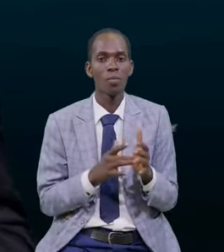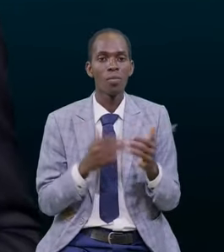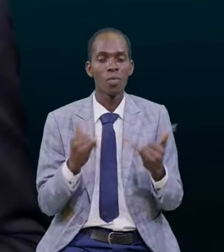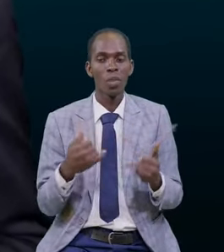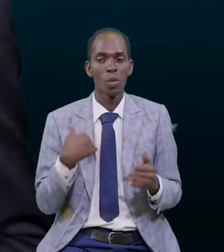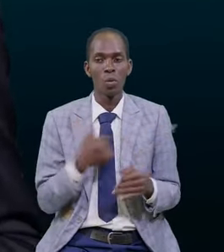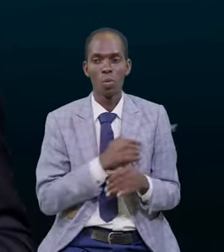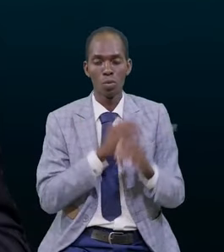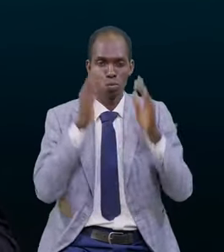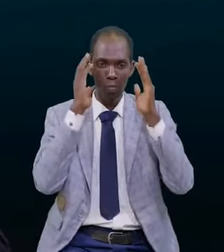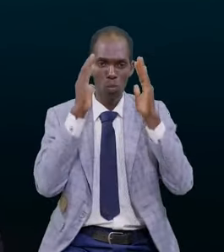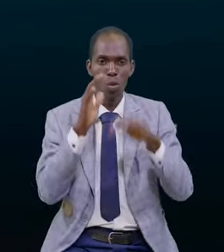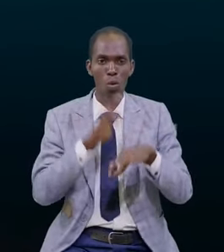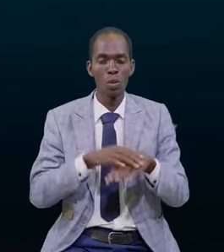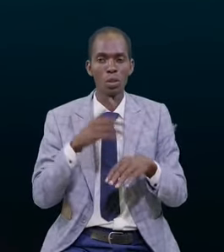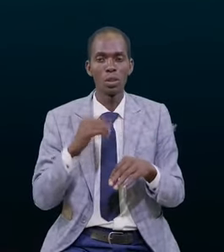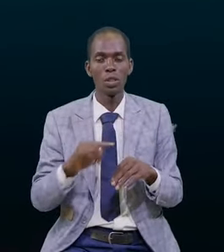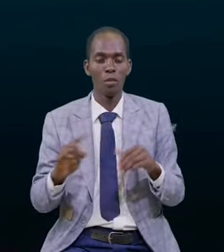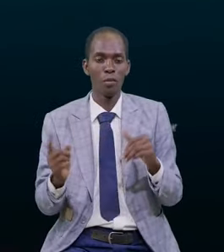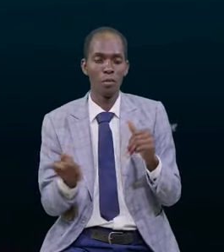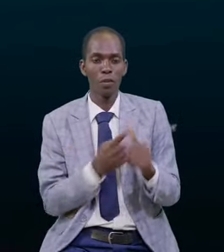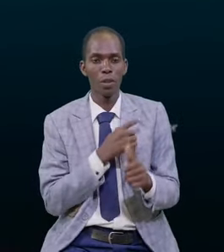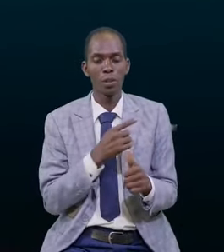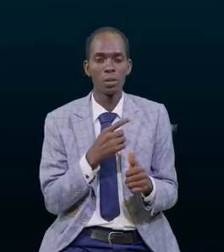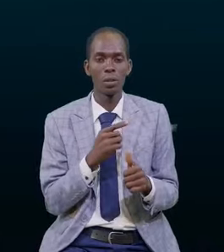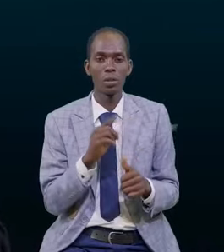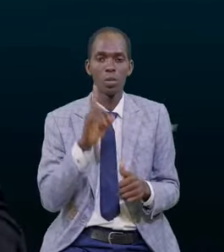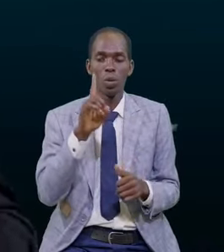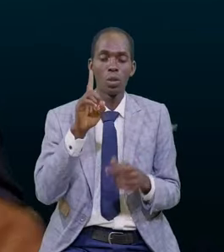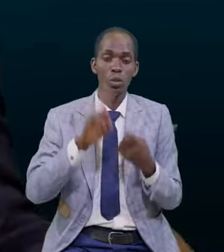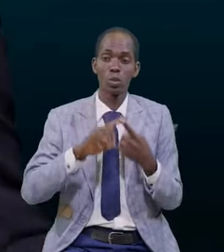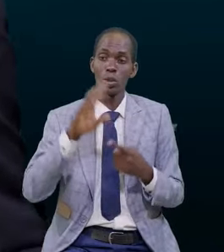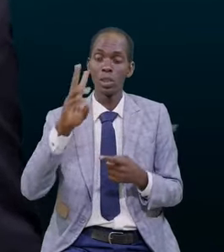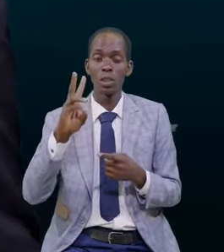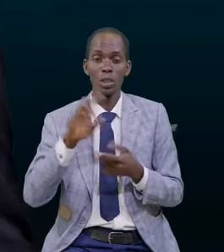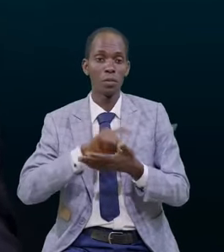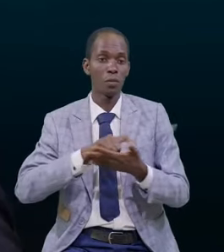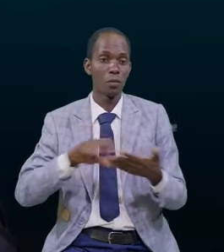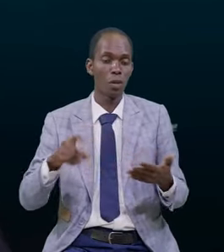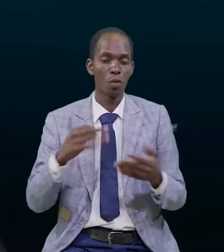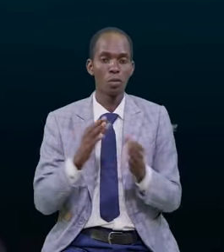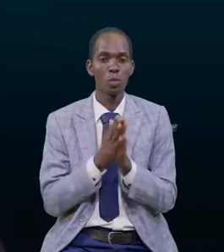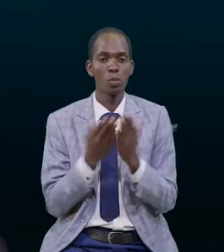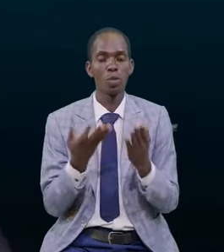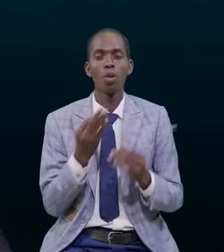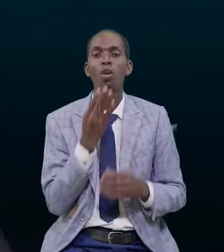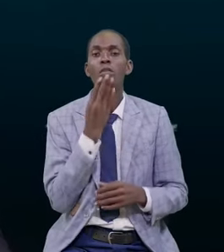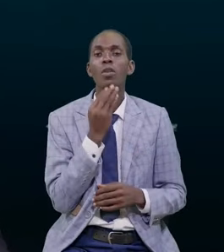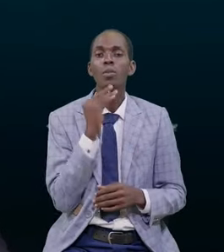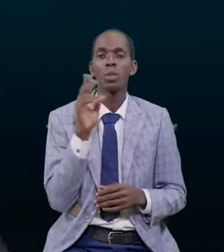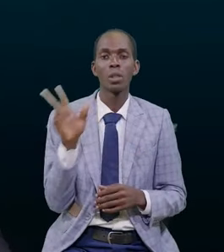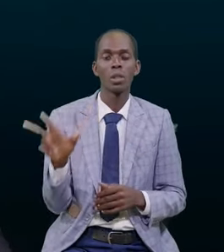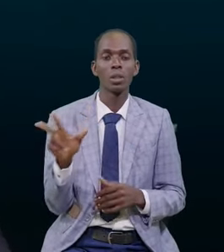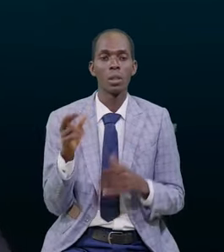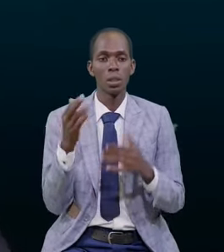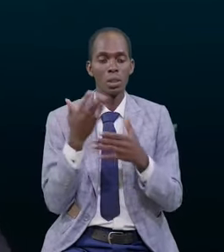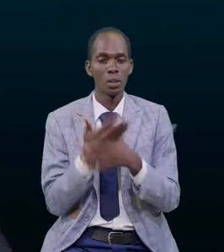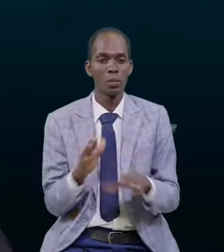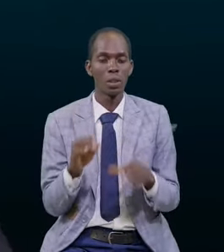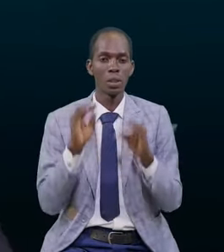verses of chapter 3 and we divide the study into four parts number one